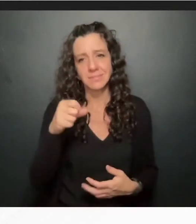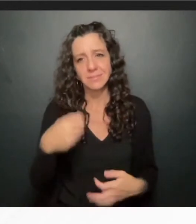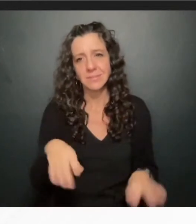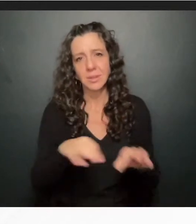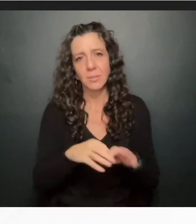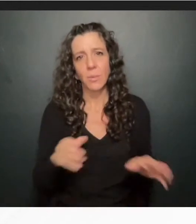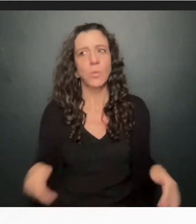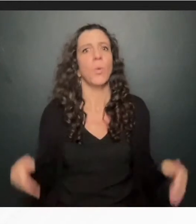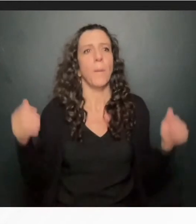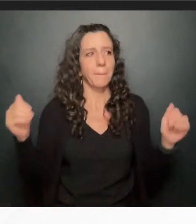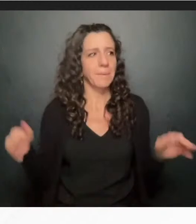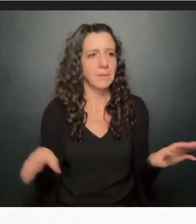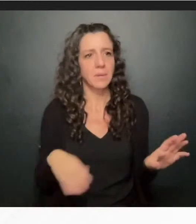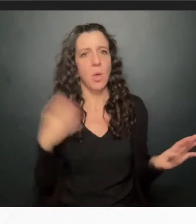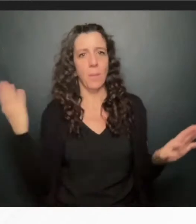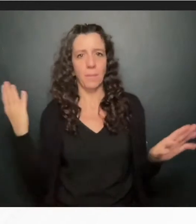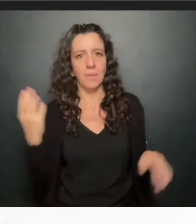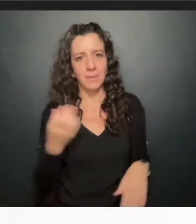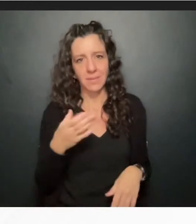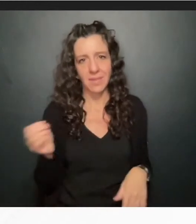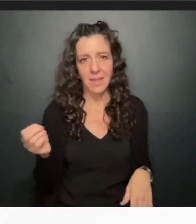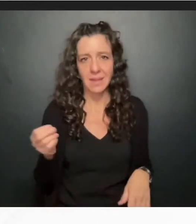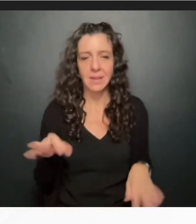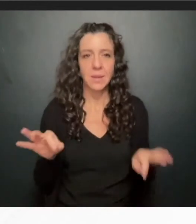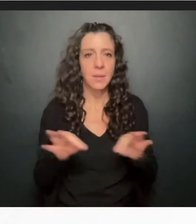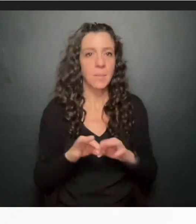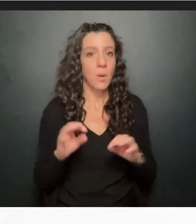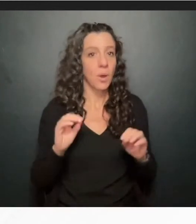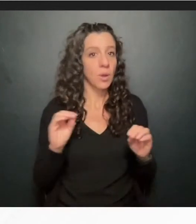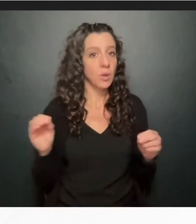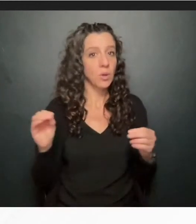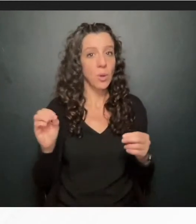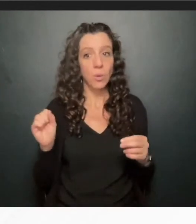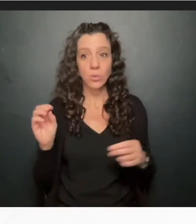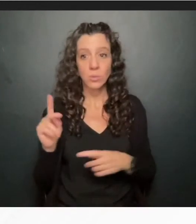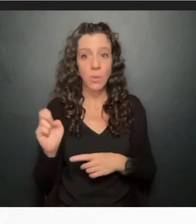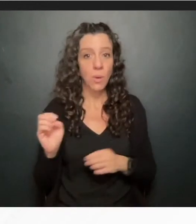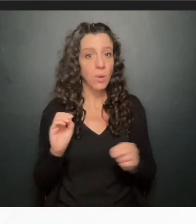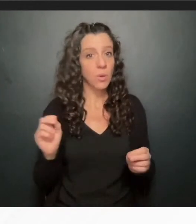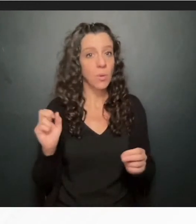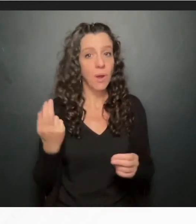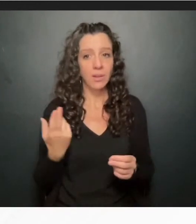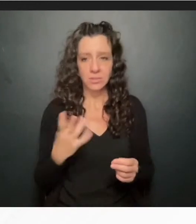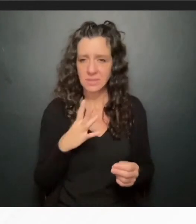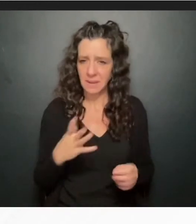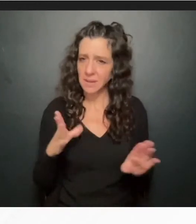your windows and doors, and I as long as there's no smoke and ash, that's fine.